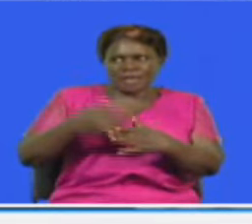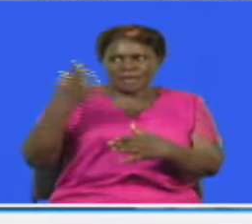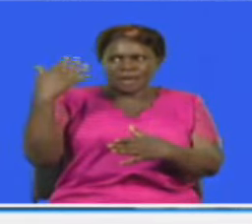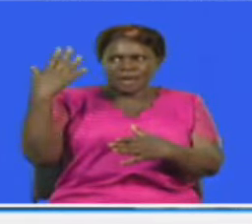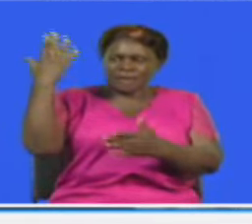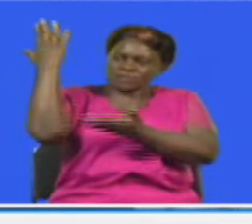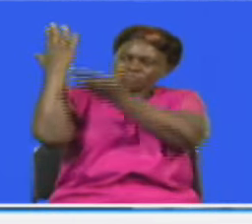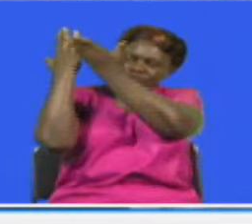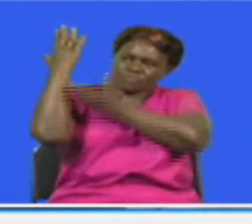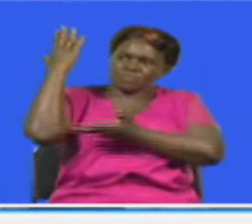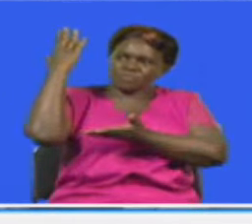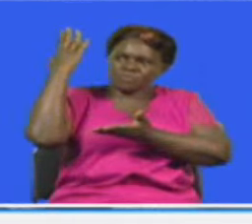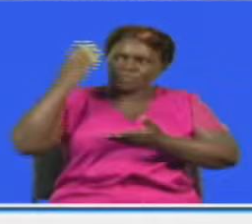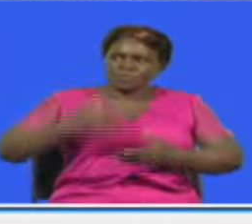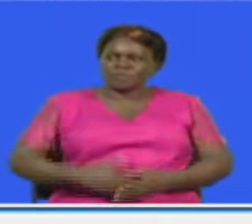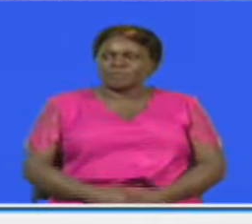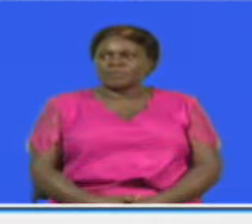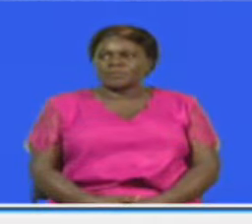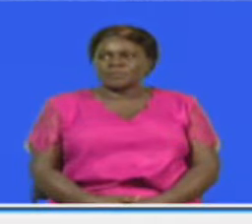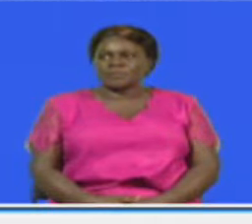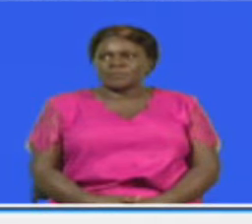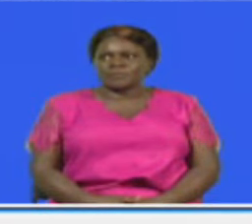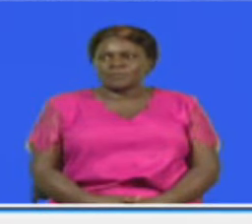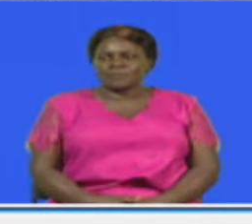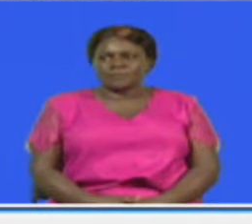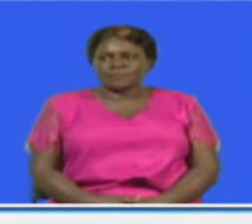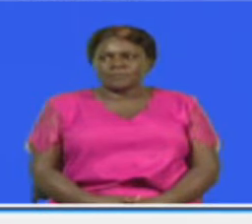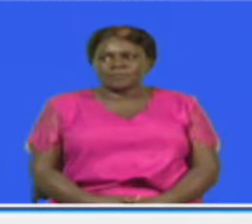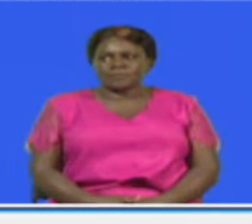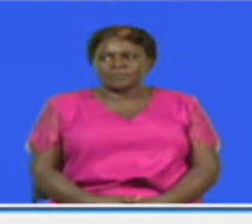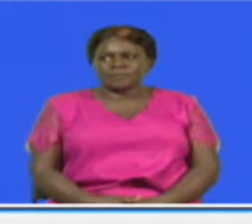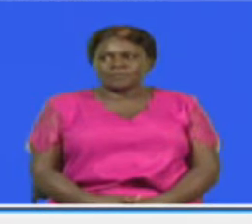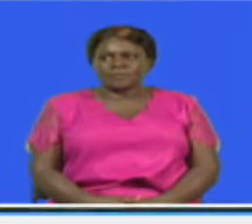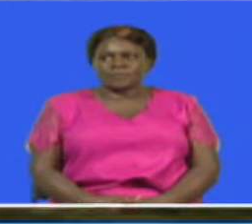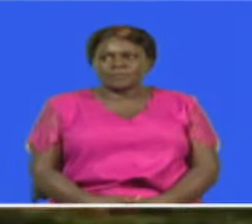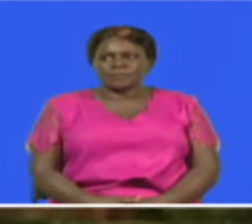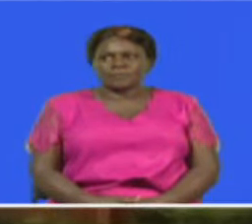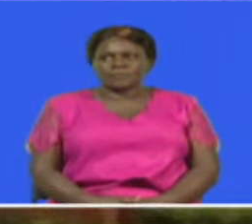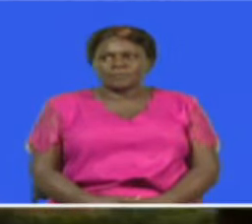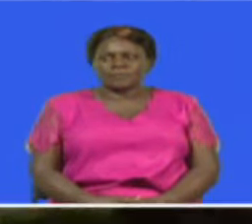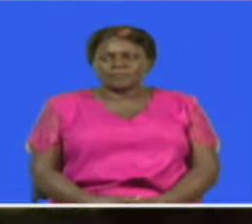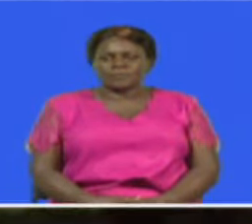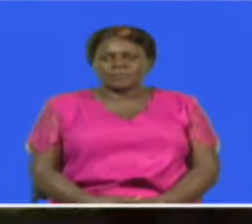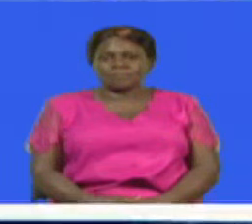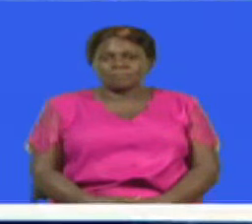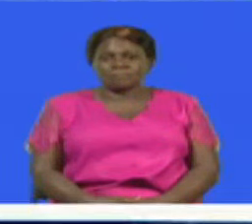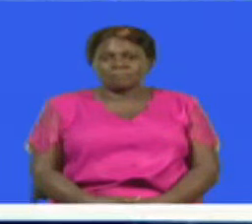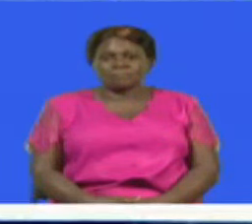naona kifanya nini ikapigwa hivi. Clement Masombo, KTN.